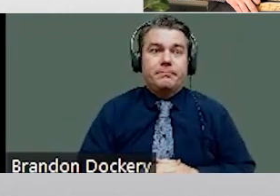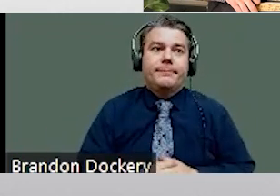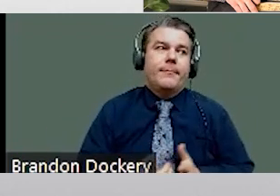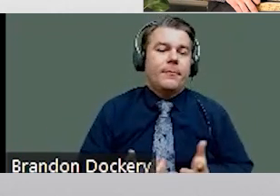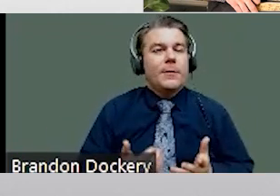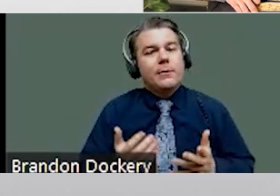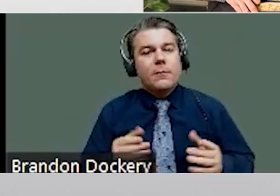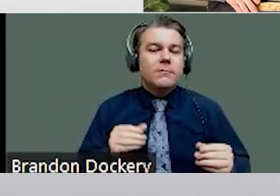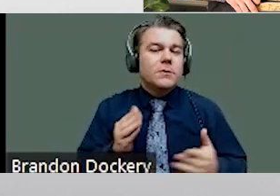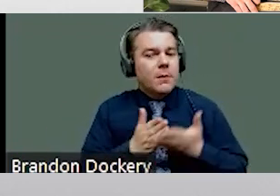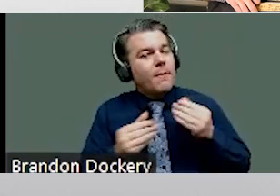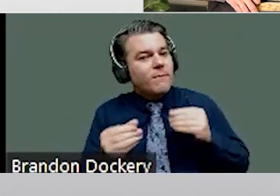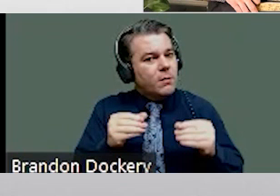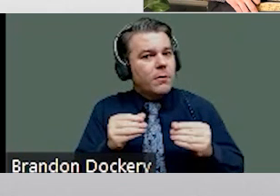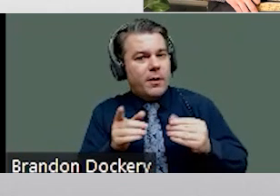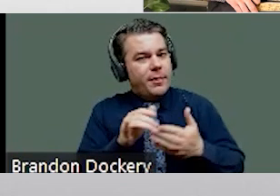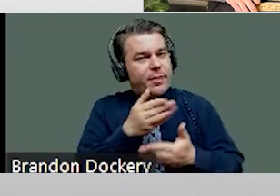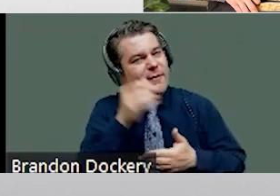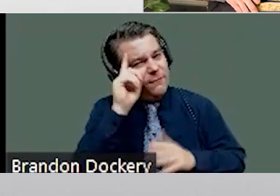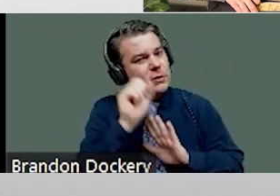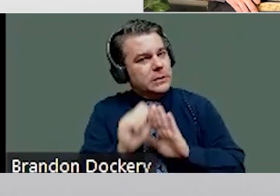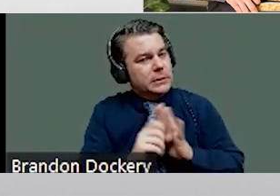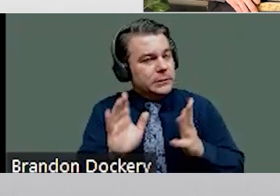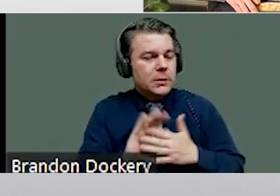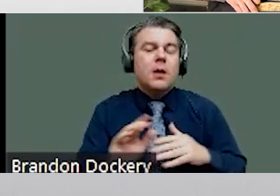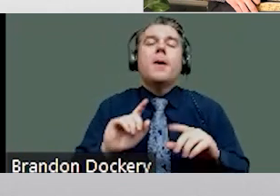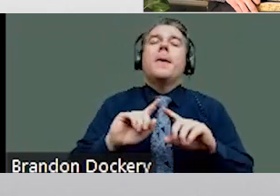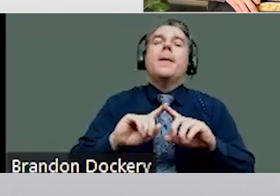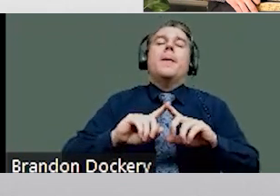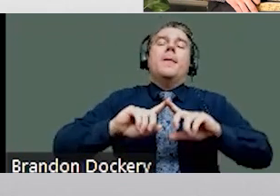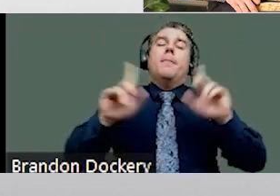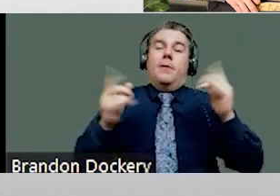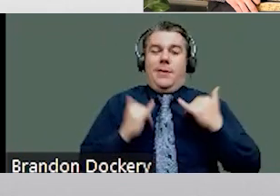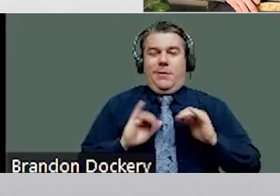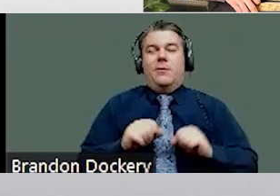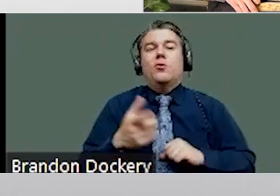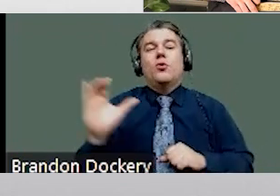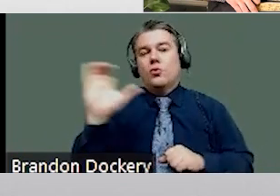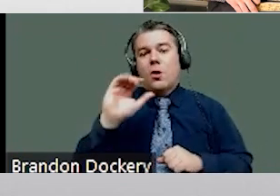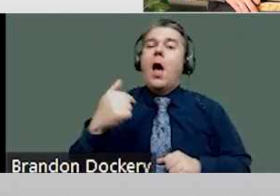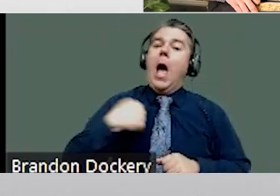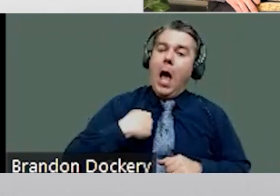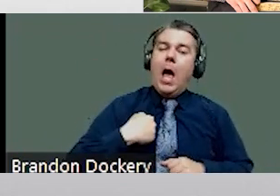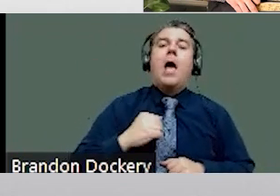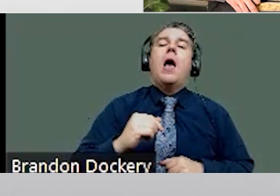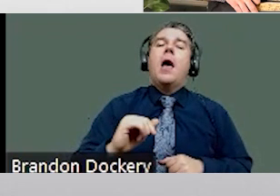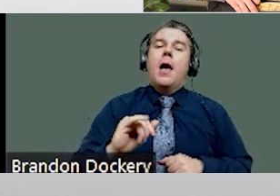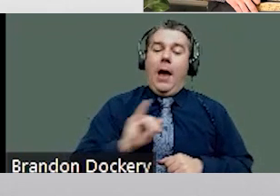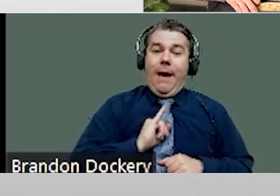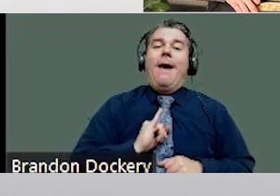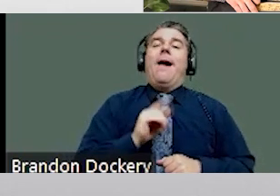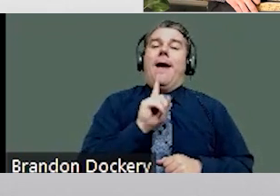of course, there's some wiggle room there for states. But you can also now Google I am Olmstead and